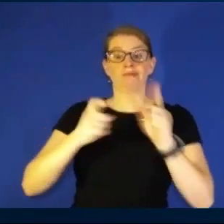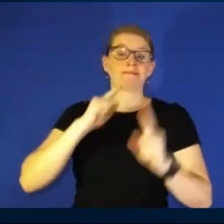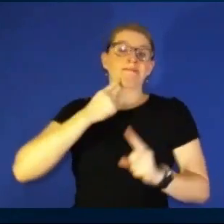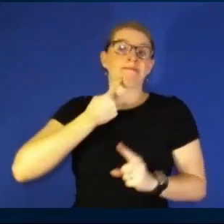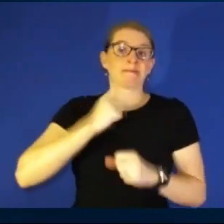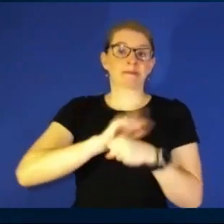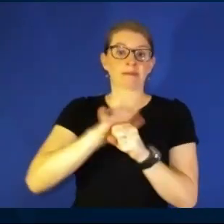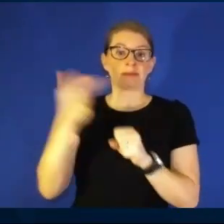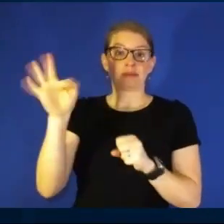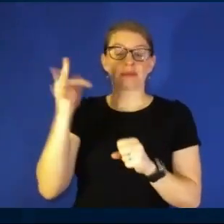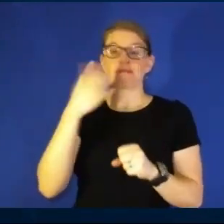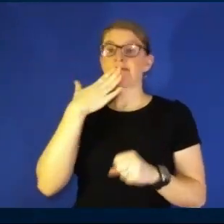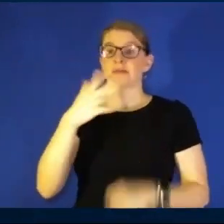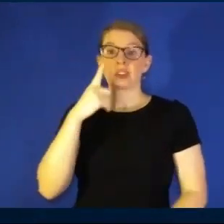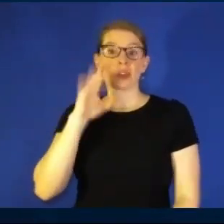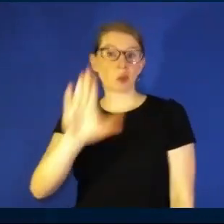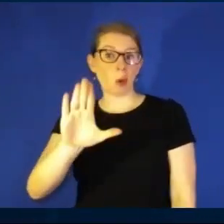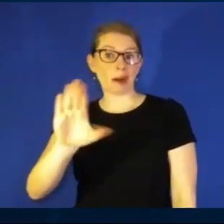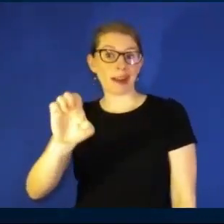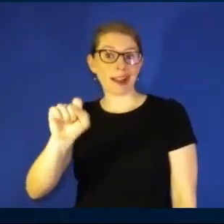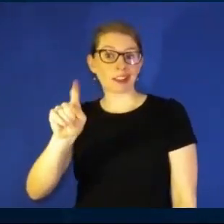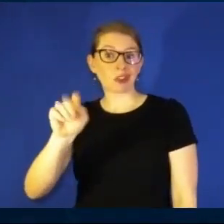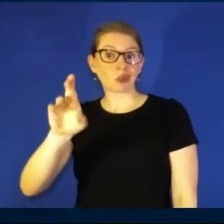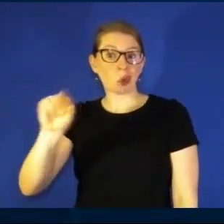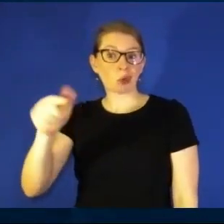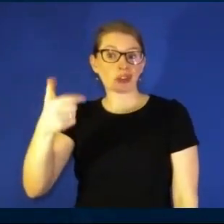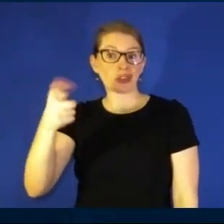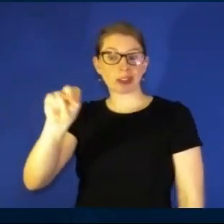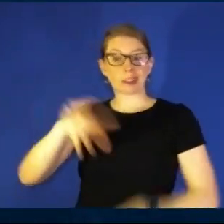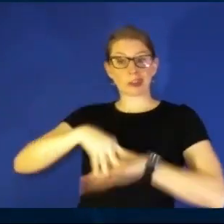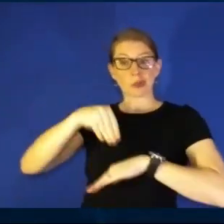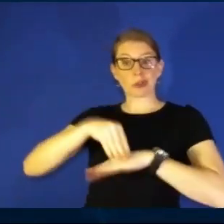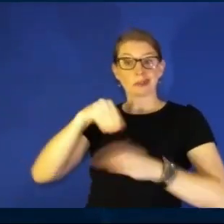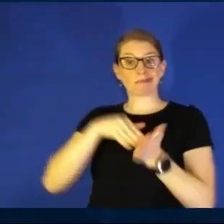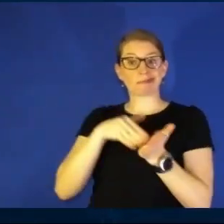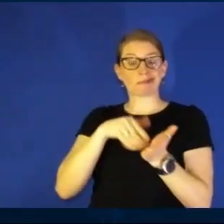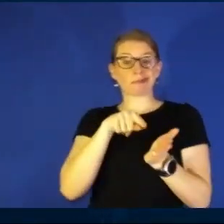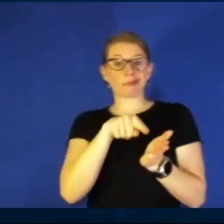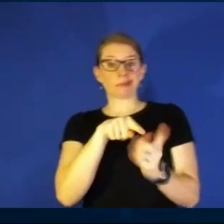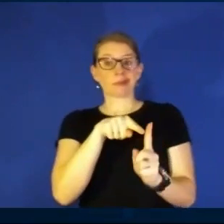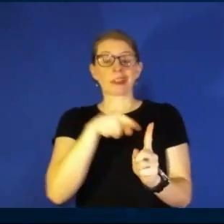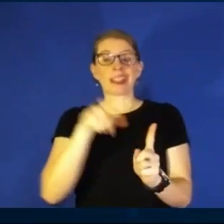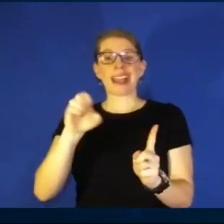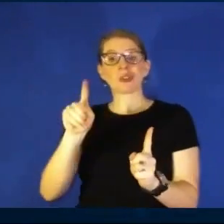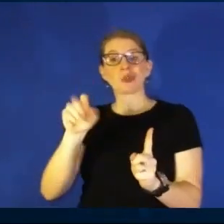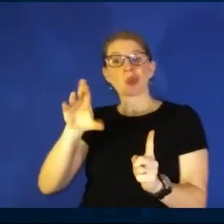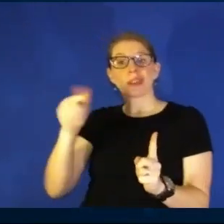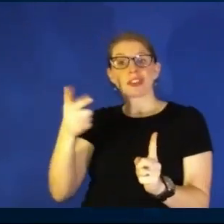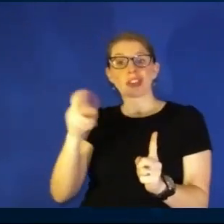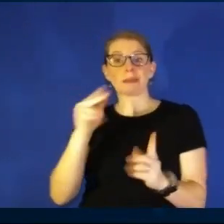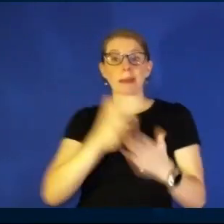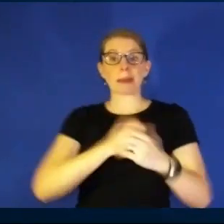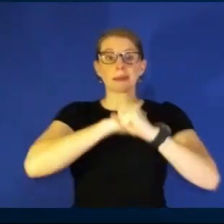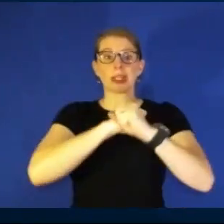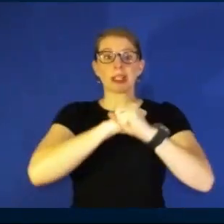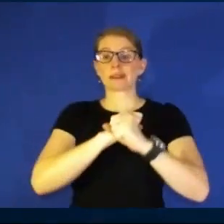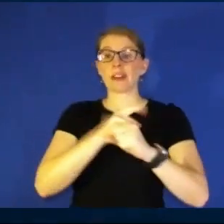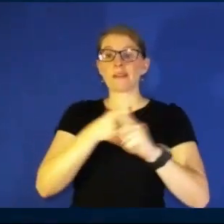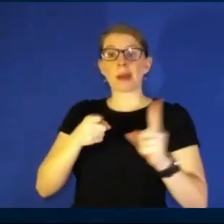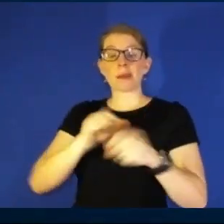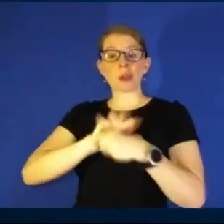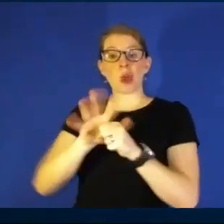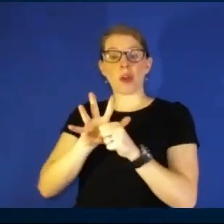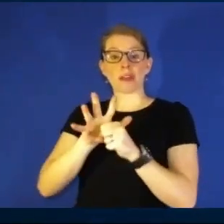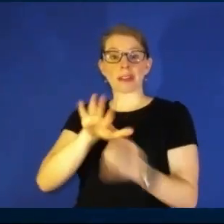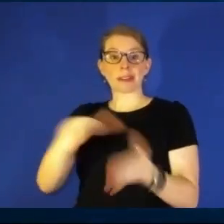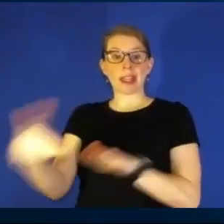your estrogen. Researchers in Sweden found higher levels of estrogen may protect against COVID death. If clinical trials replicate the